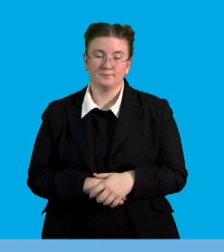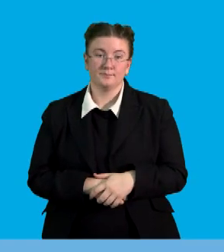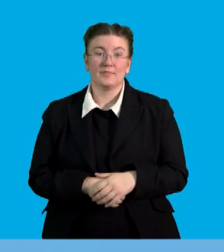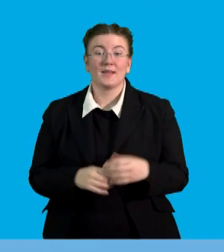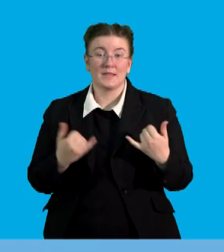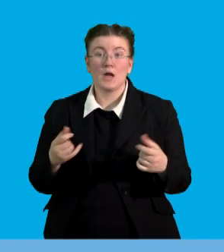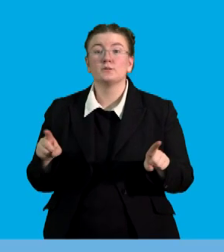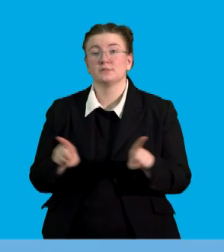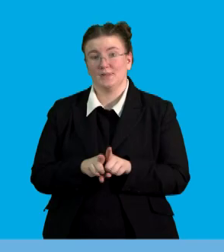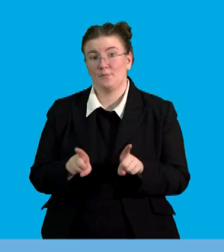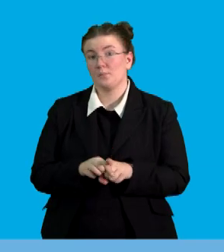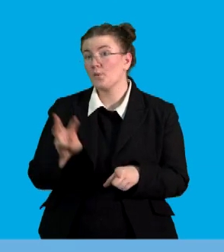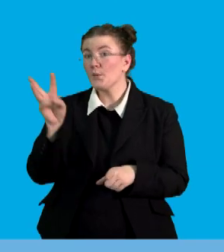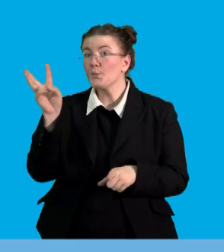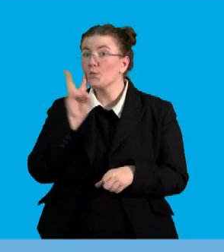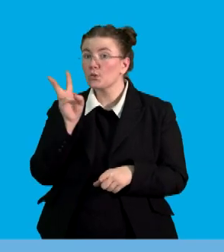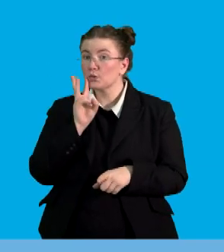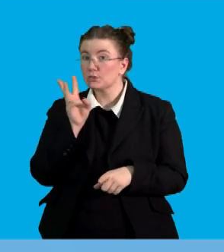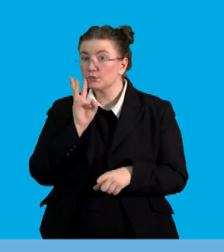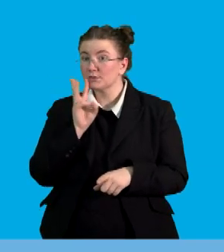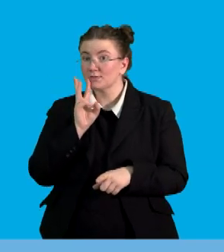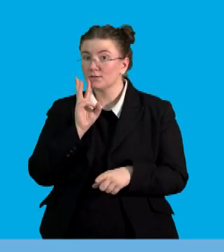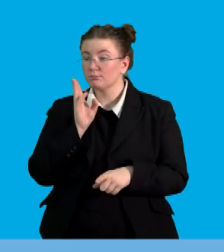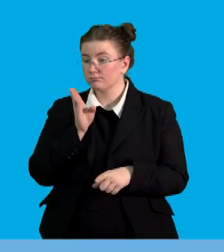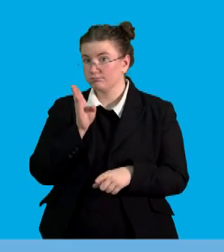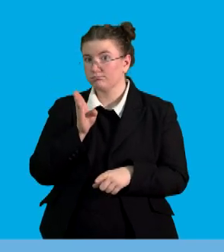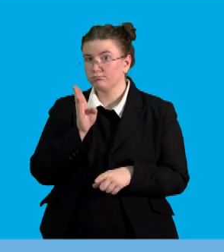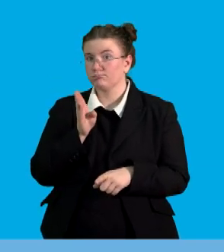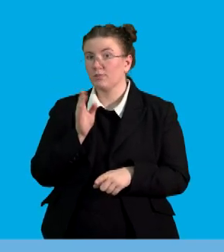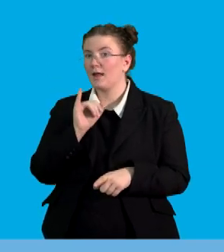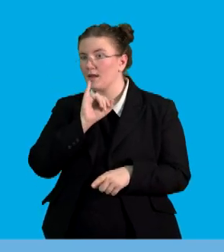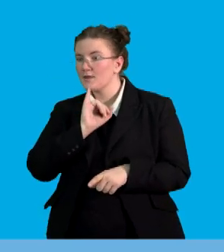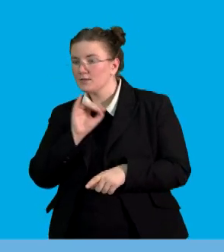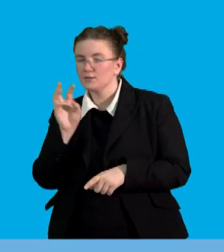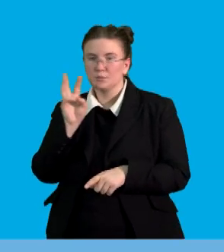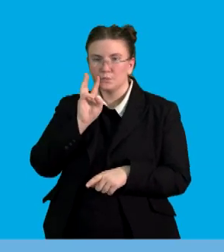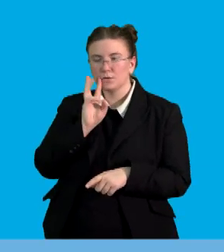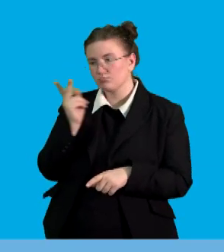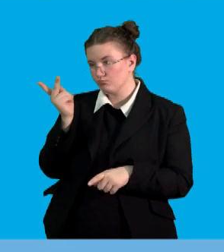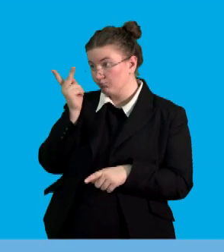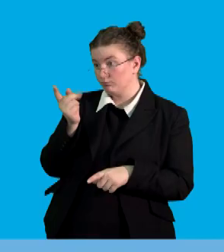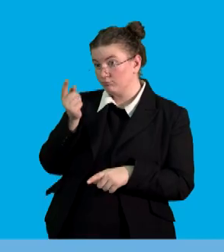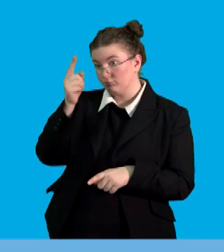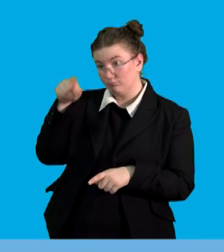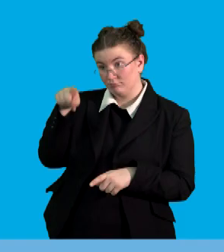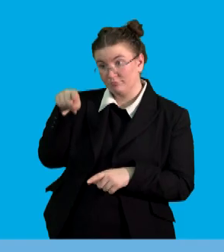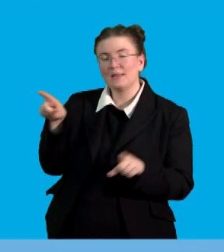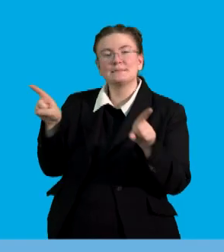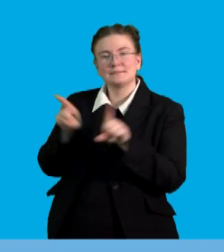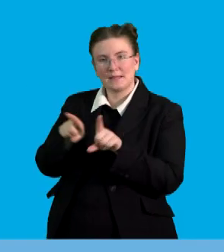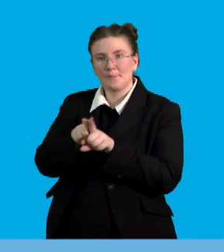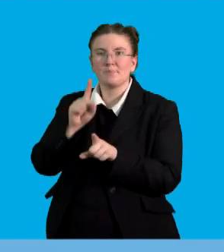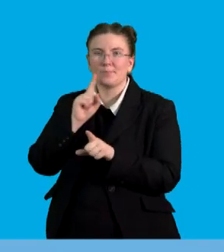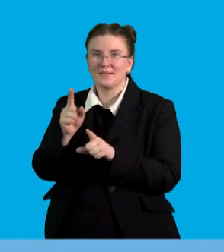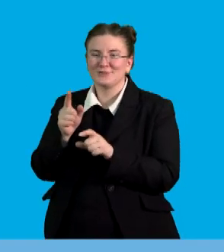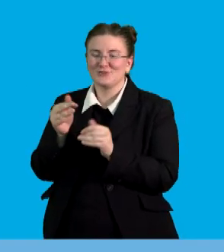state. So now the same water molecule, as we can see, has been shown on these two pictures to show that there is a